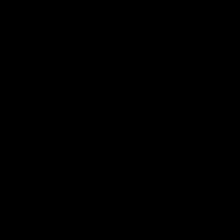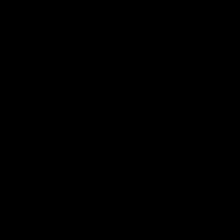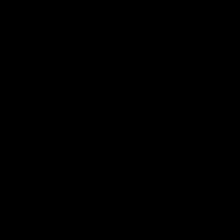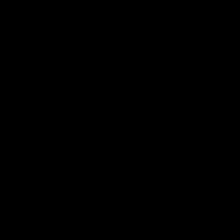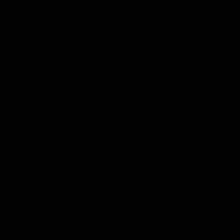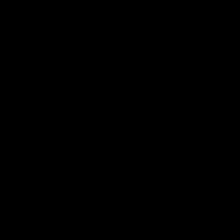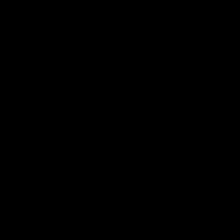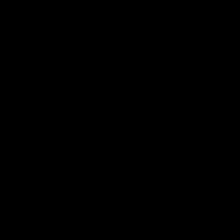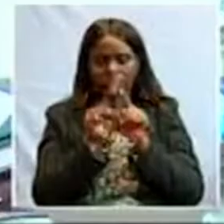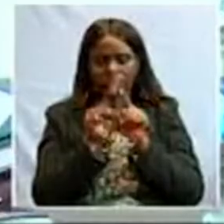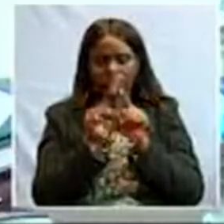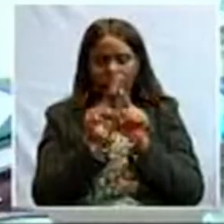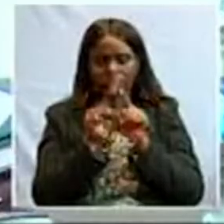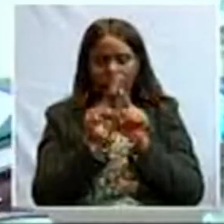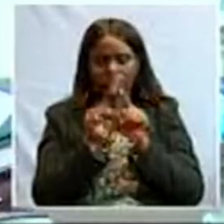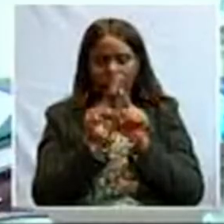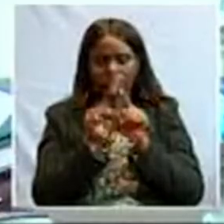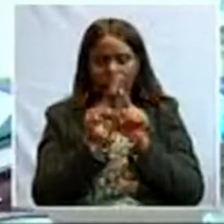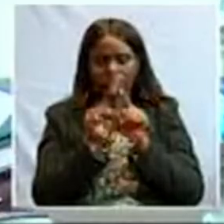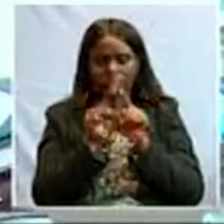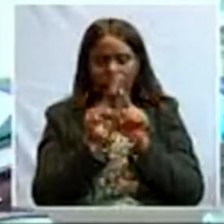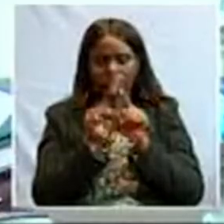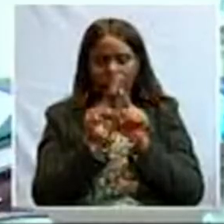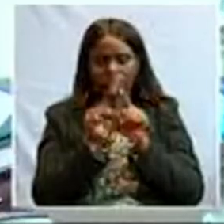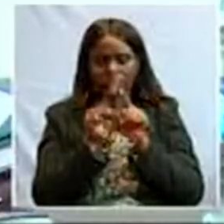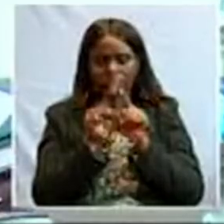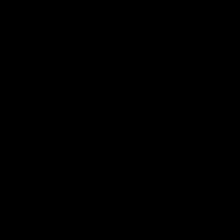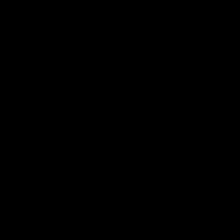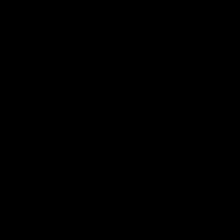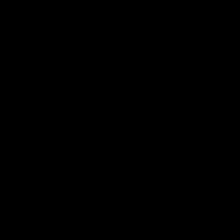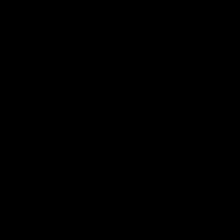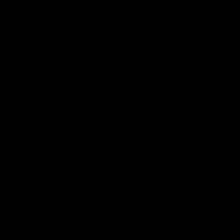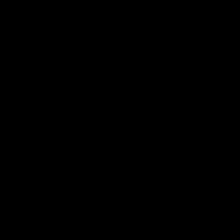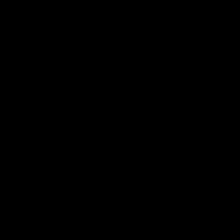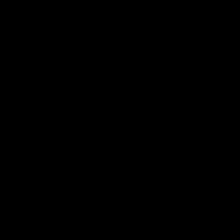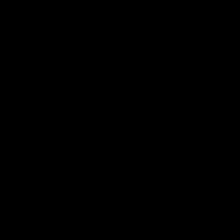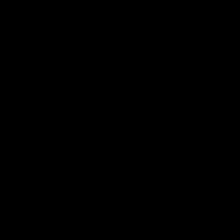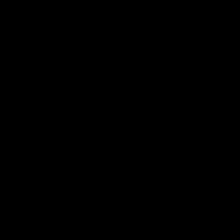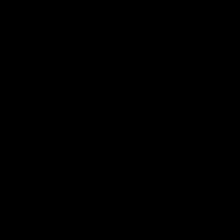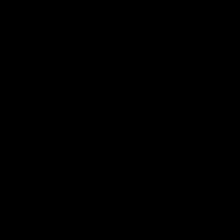of the reporter. Additionally, the staff of department